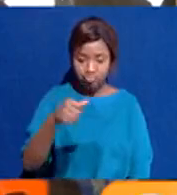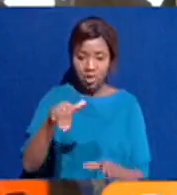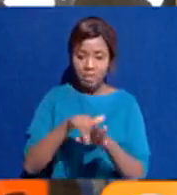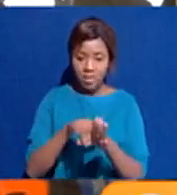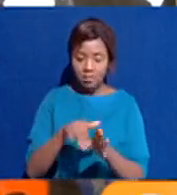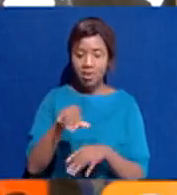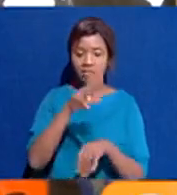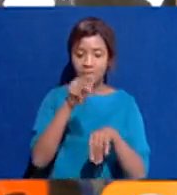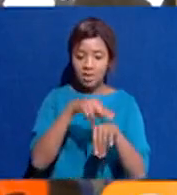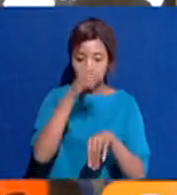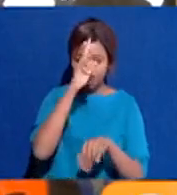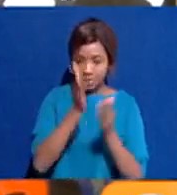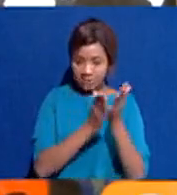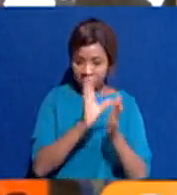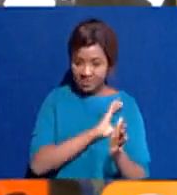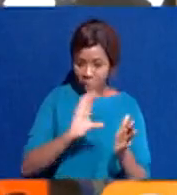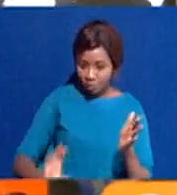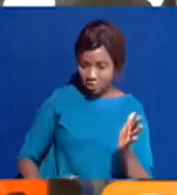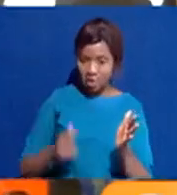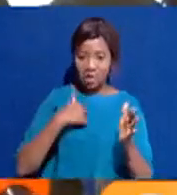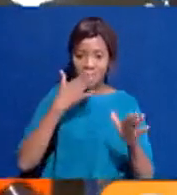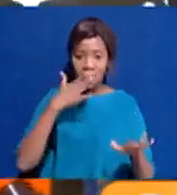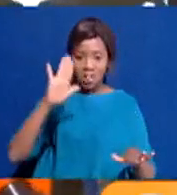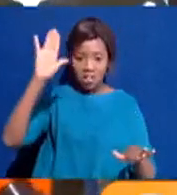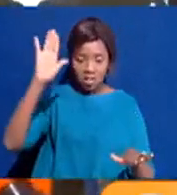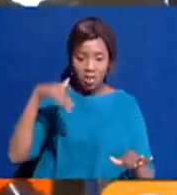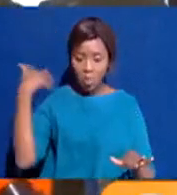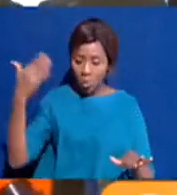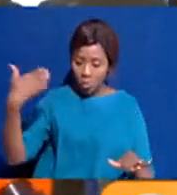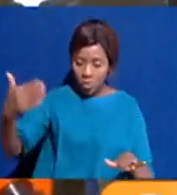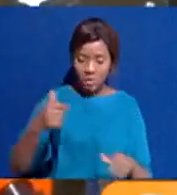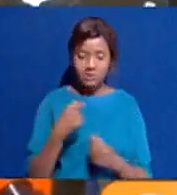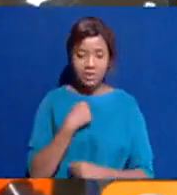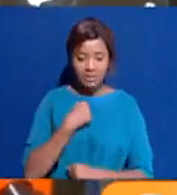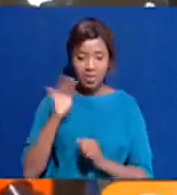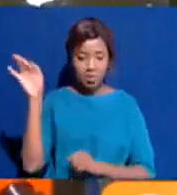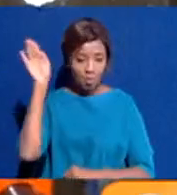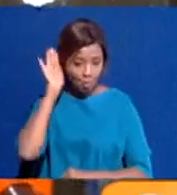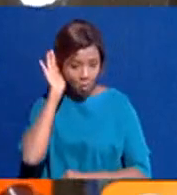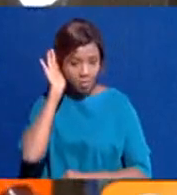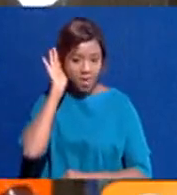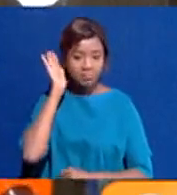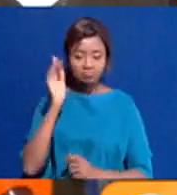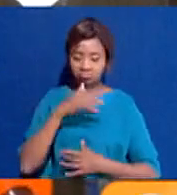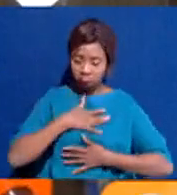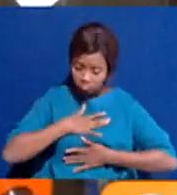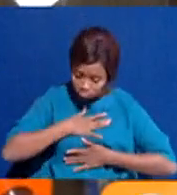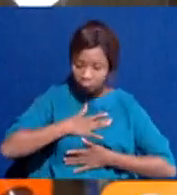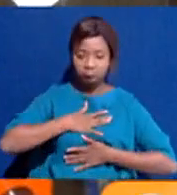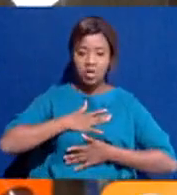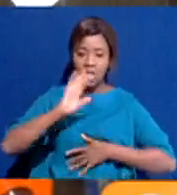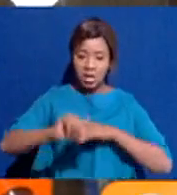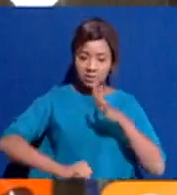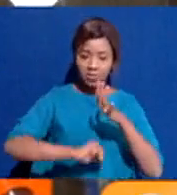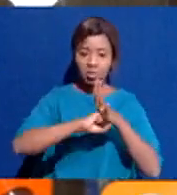Commission, do swear that I will at all times obey, respect, and